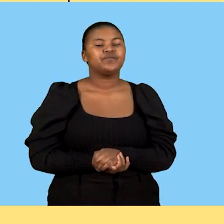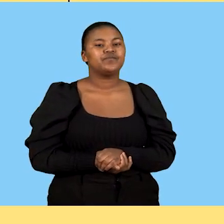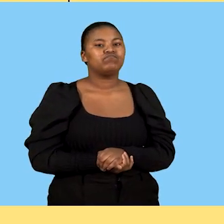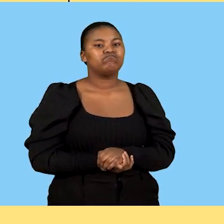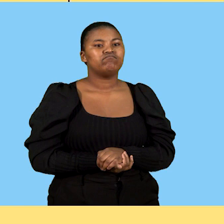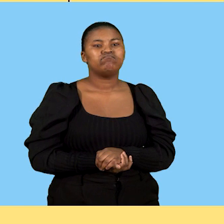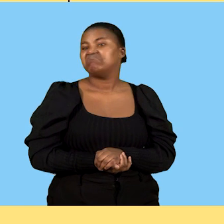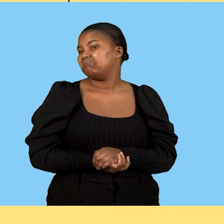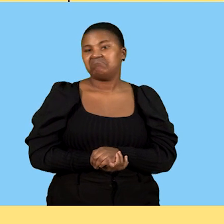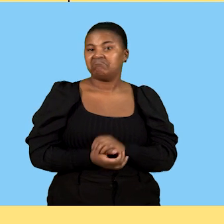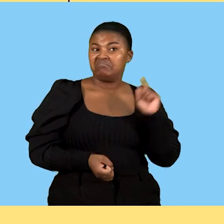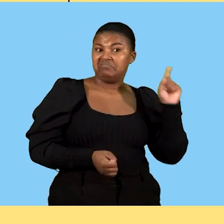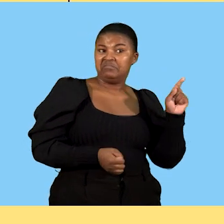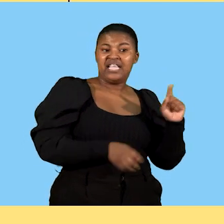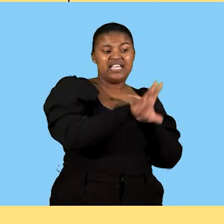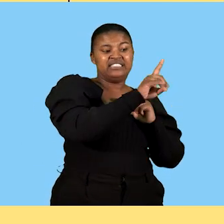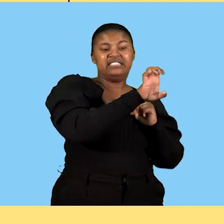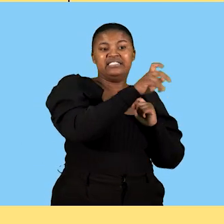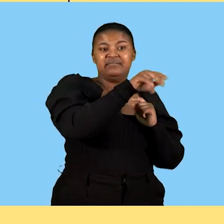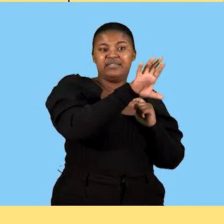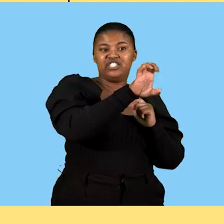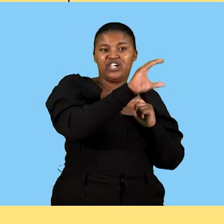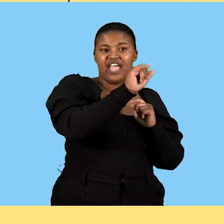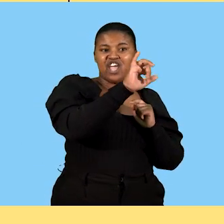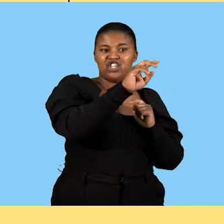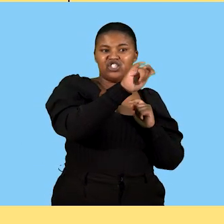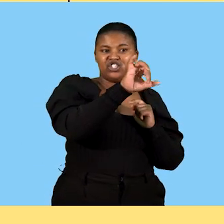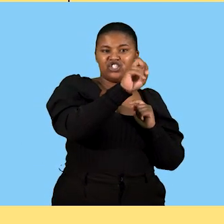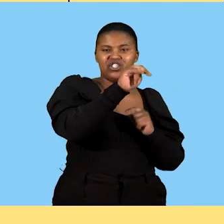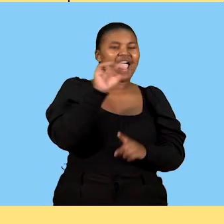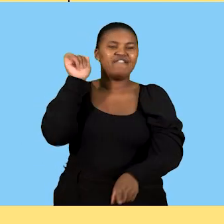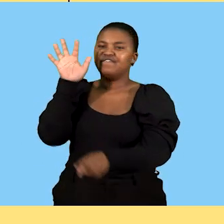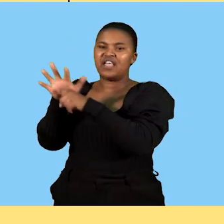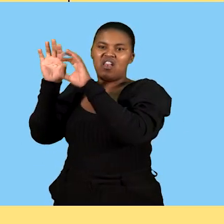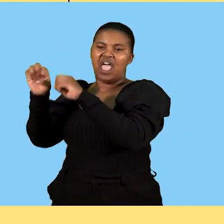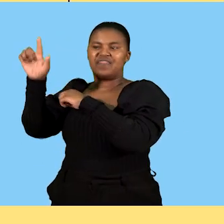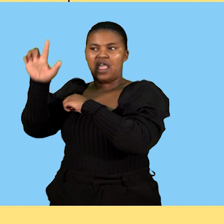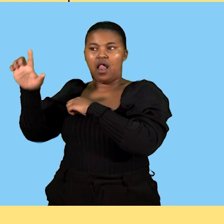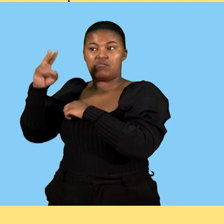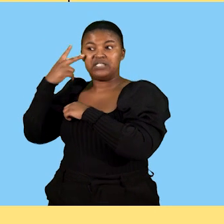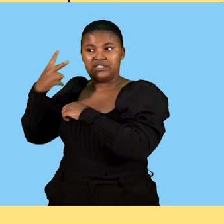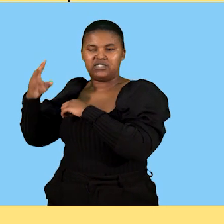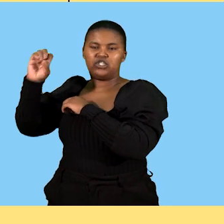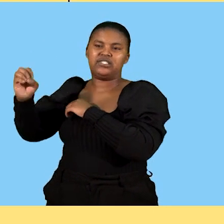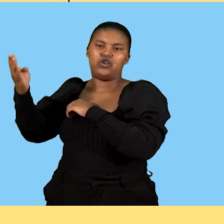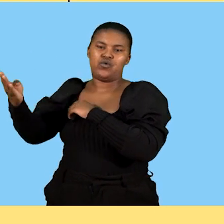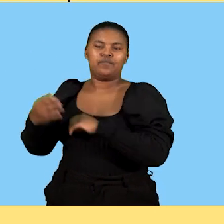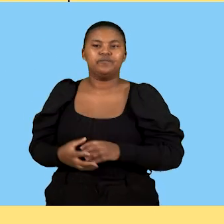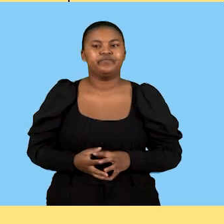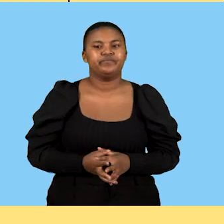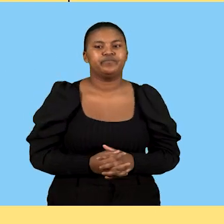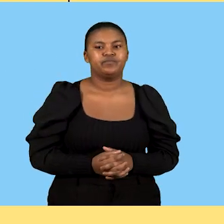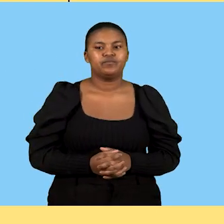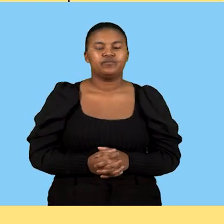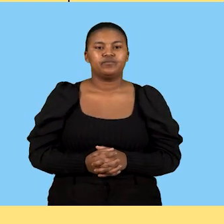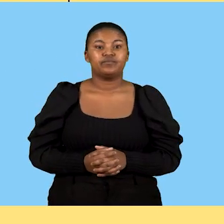Depreciation has no effect on my liabilities. Hence you see there is a 0.